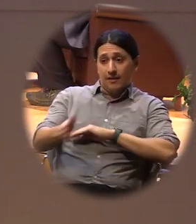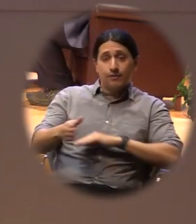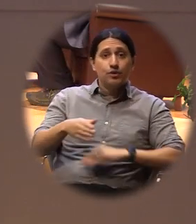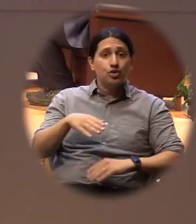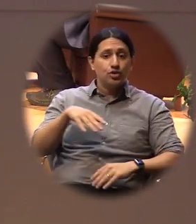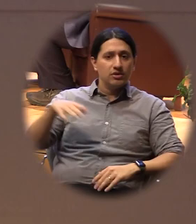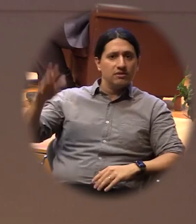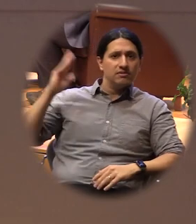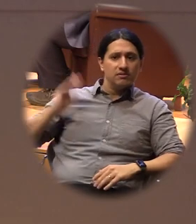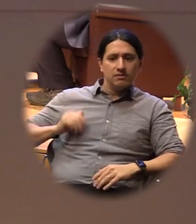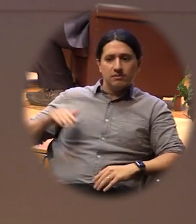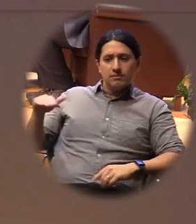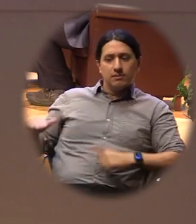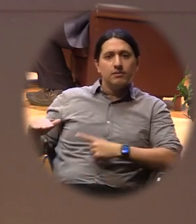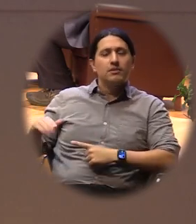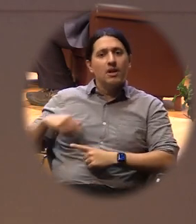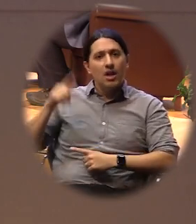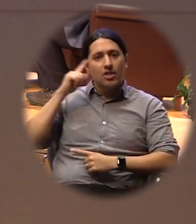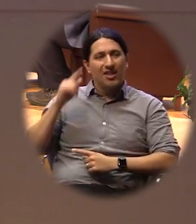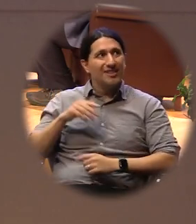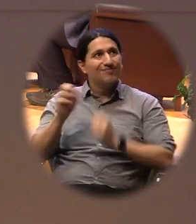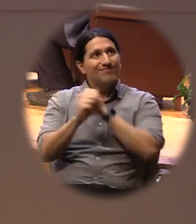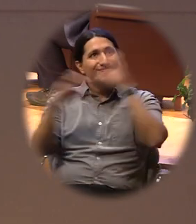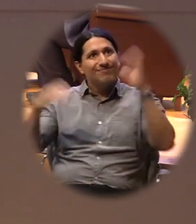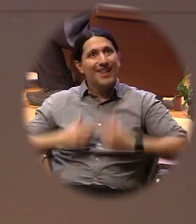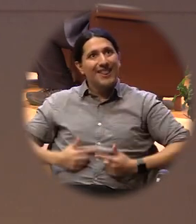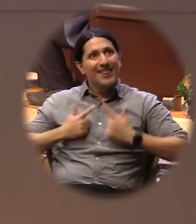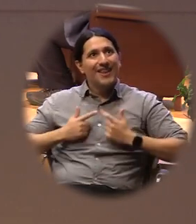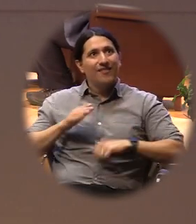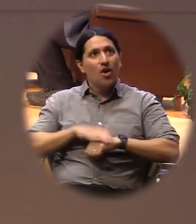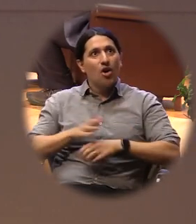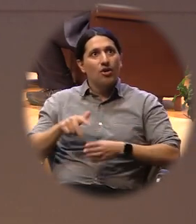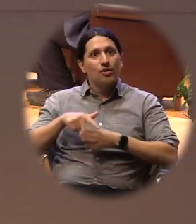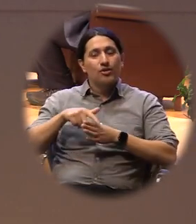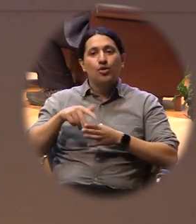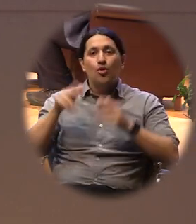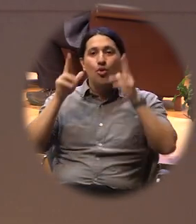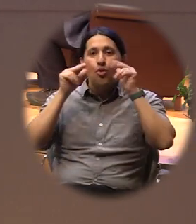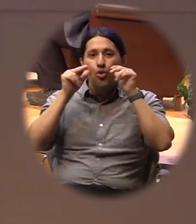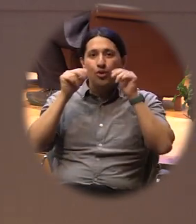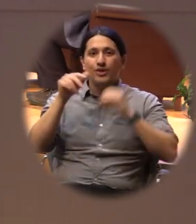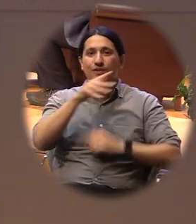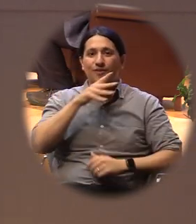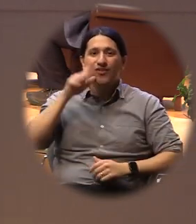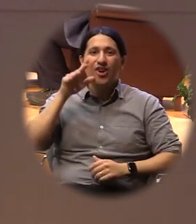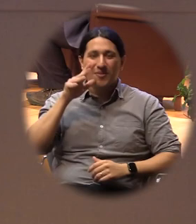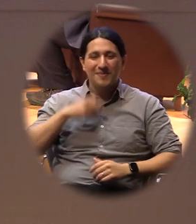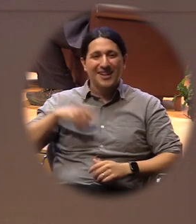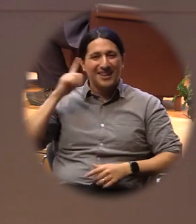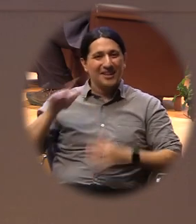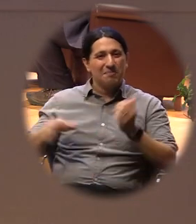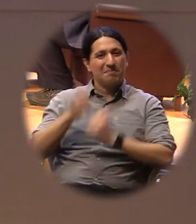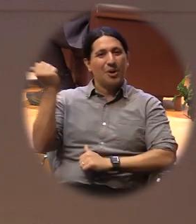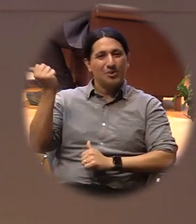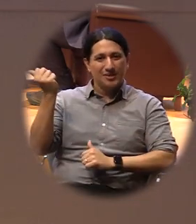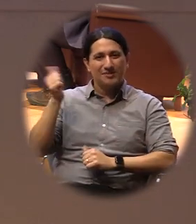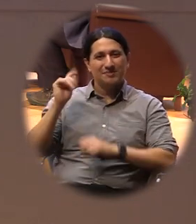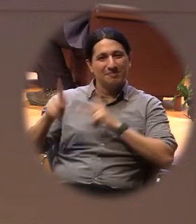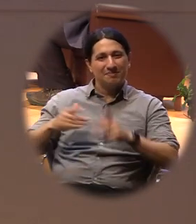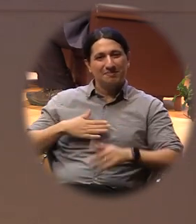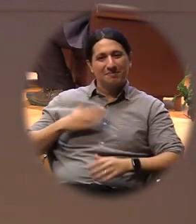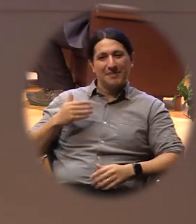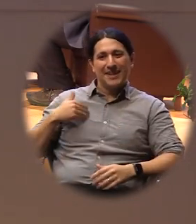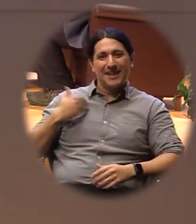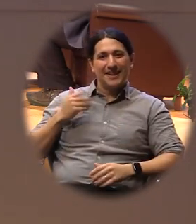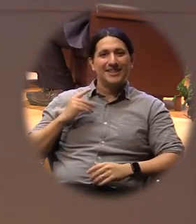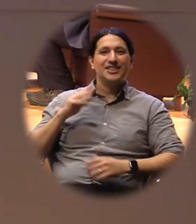live on a horse farm, which I think is what every Midwestern child in the 90s went through, I learned what a PhD was,